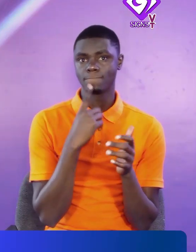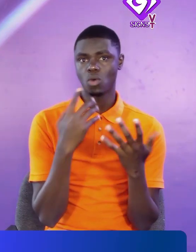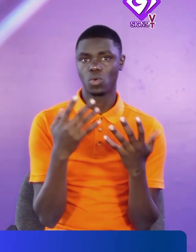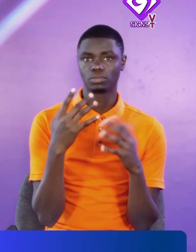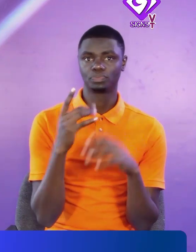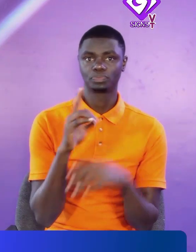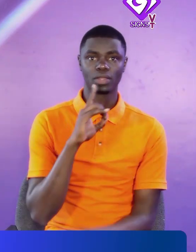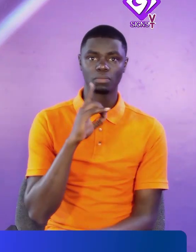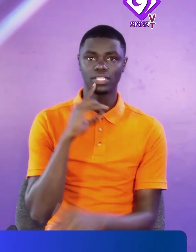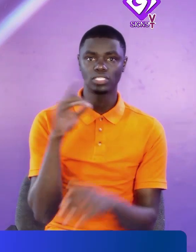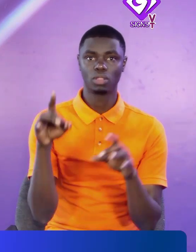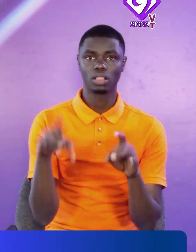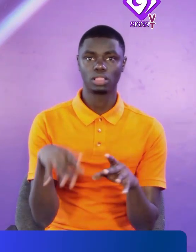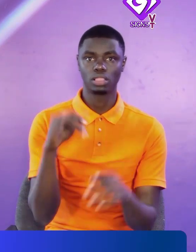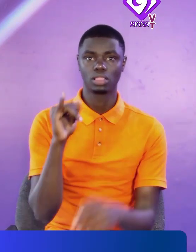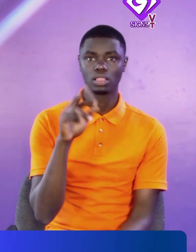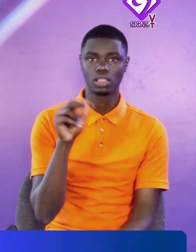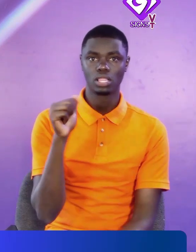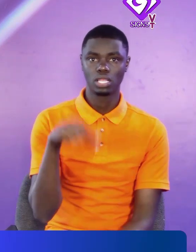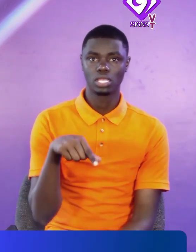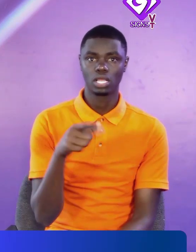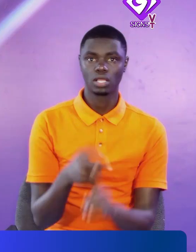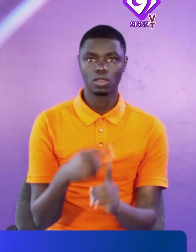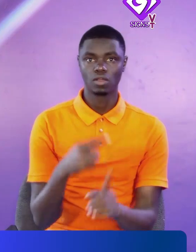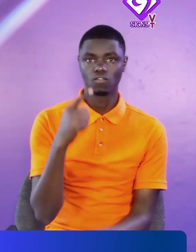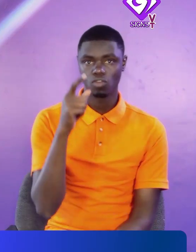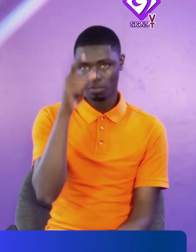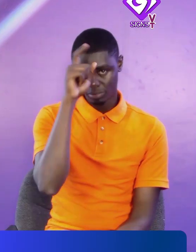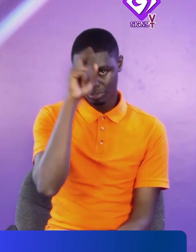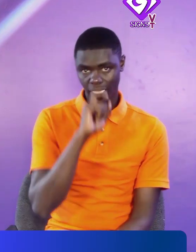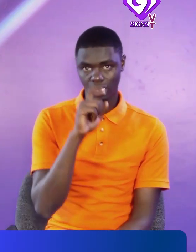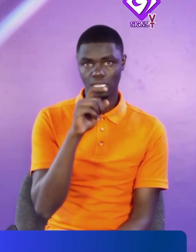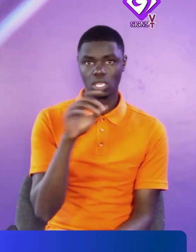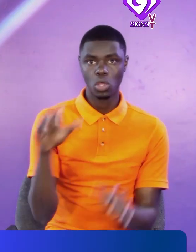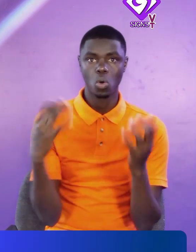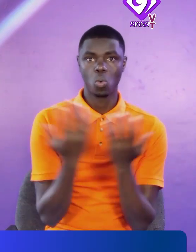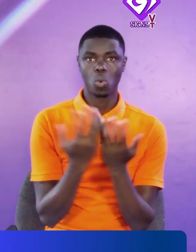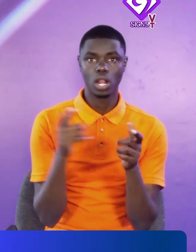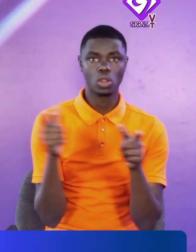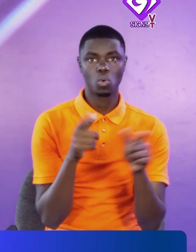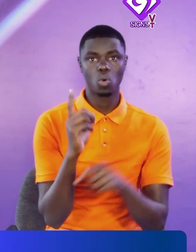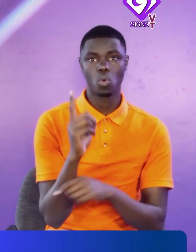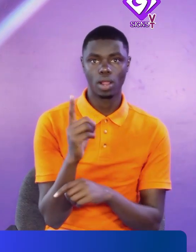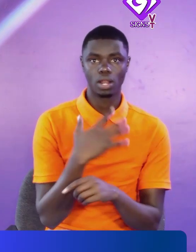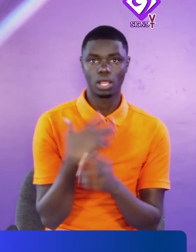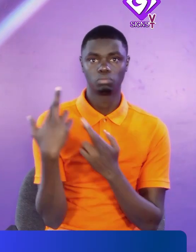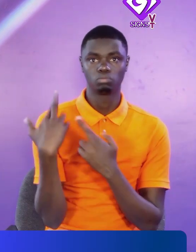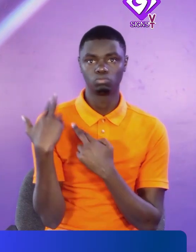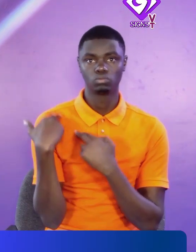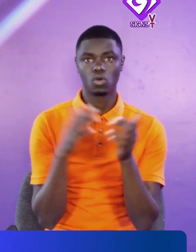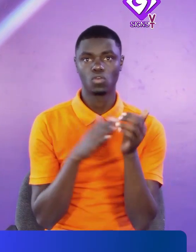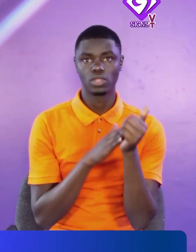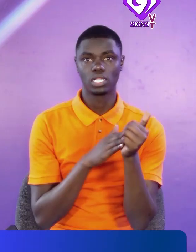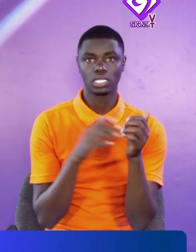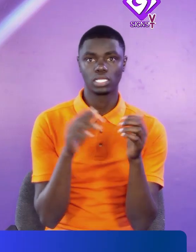seized Iraq from the Ottoman Turkey during the World War I and was granted a mandate by the League of Nations to